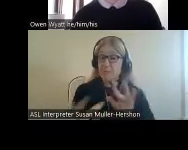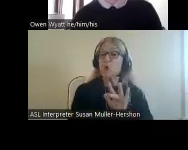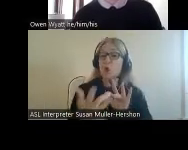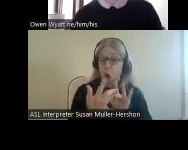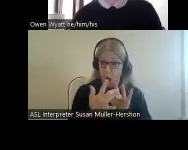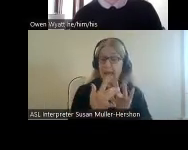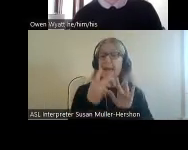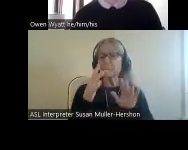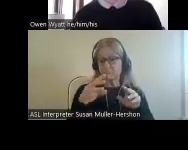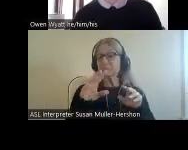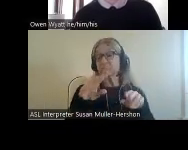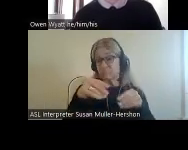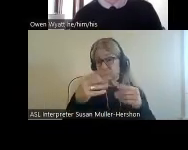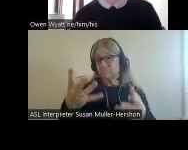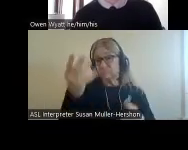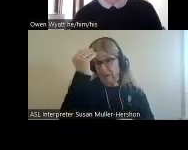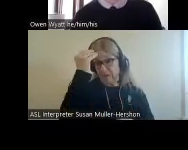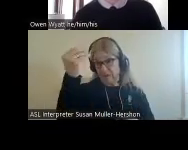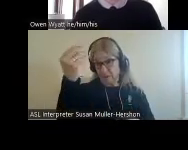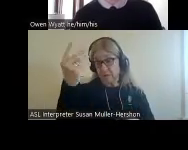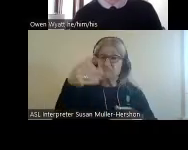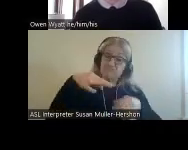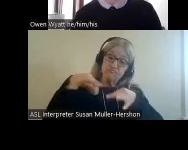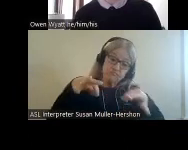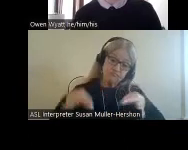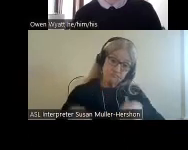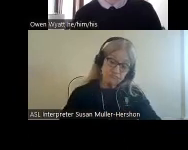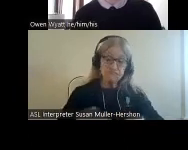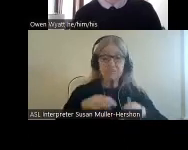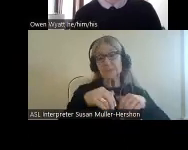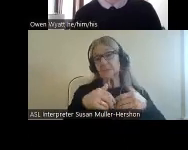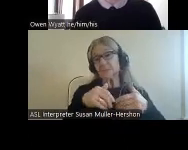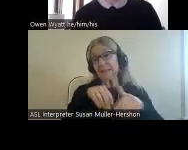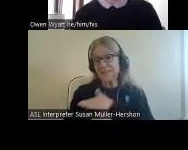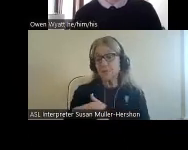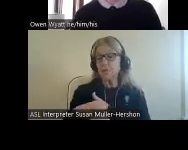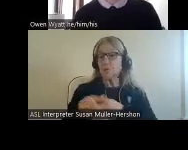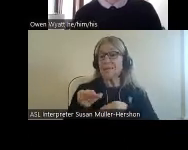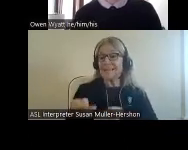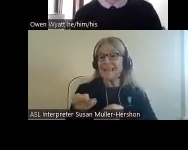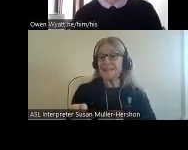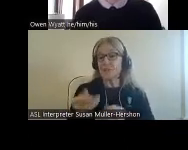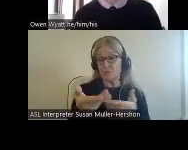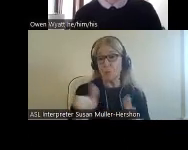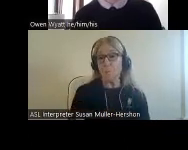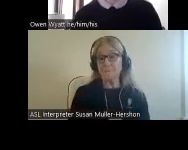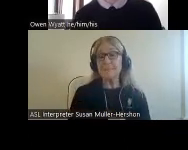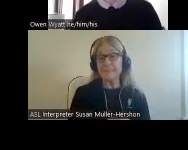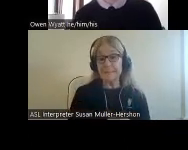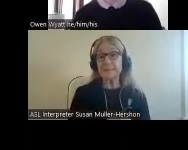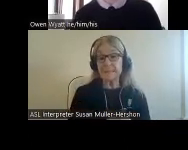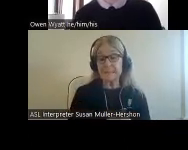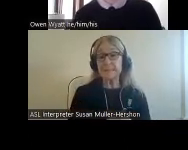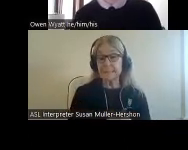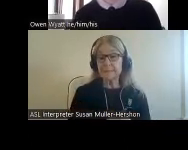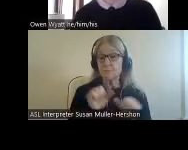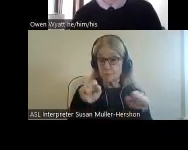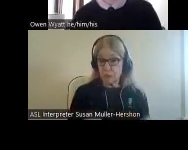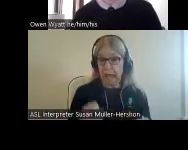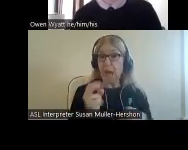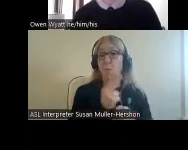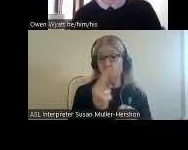can provide sort of a mini orientation of how to access those rooms, and you would be able to